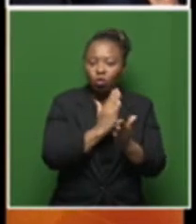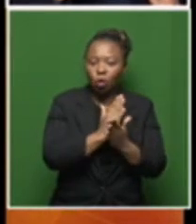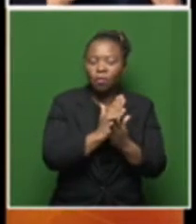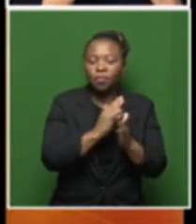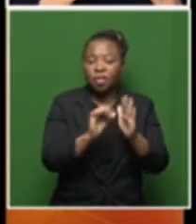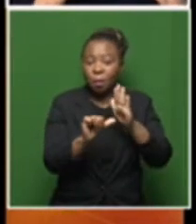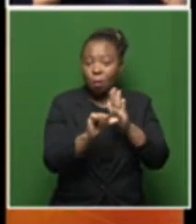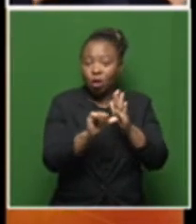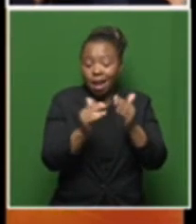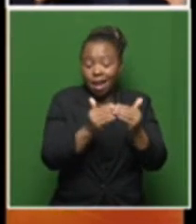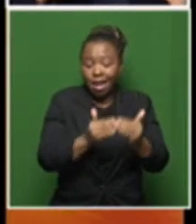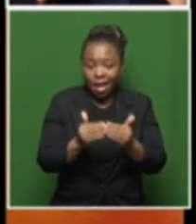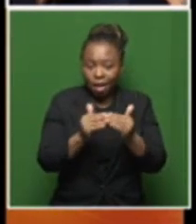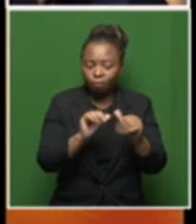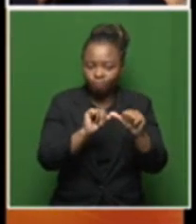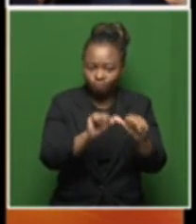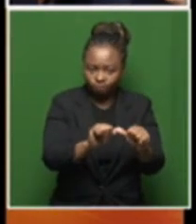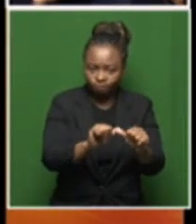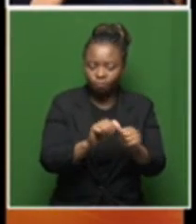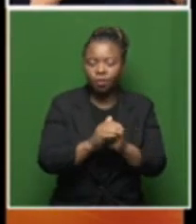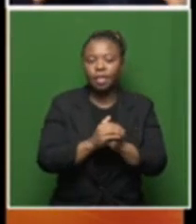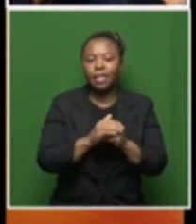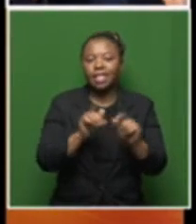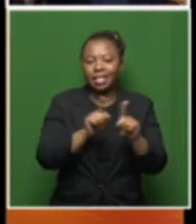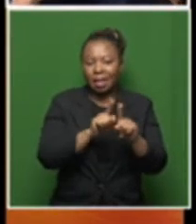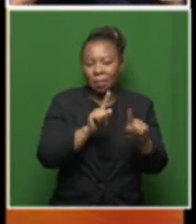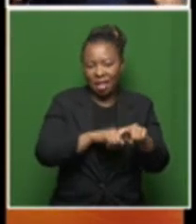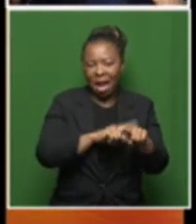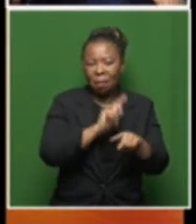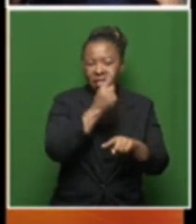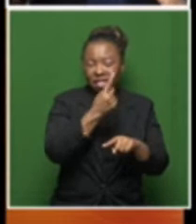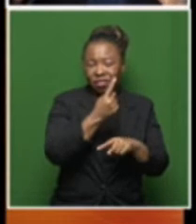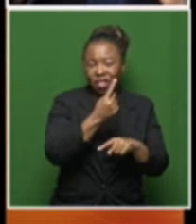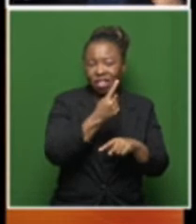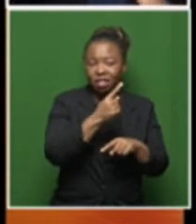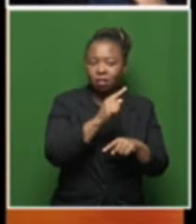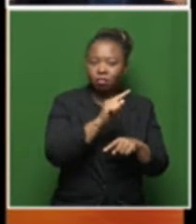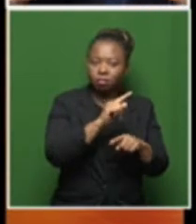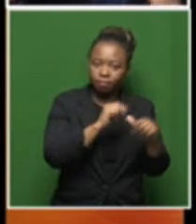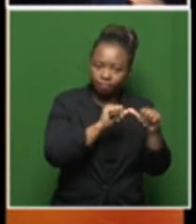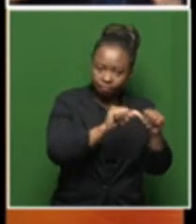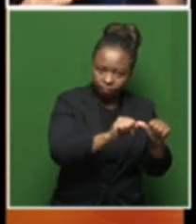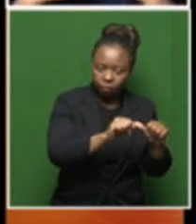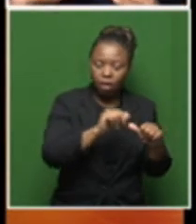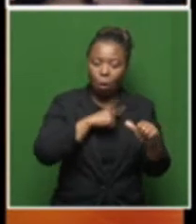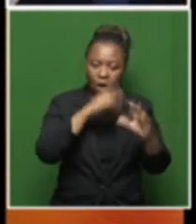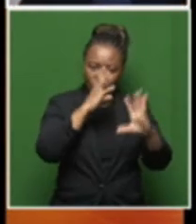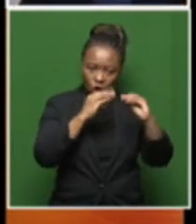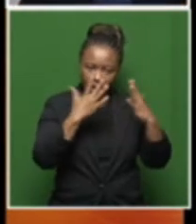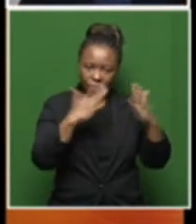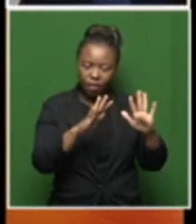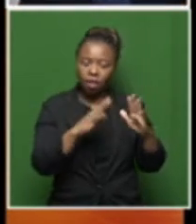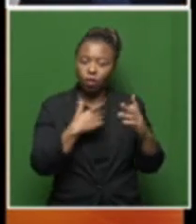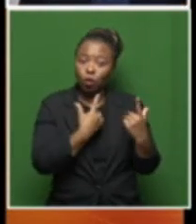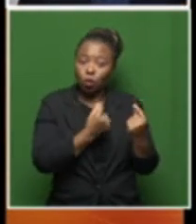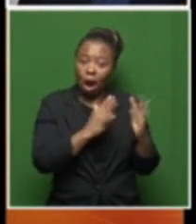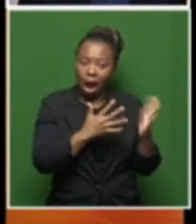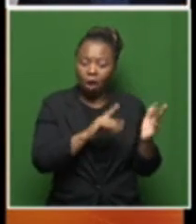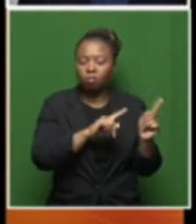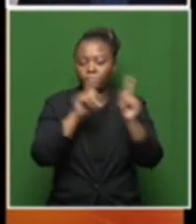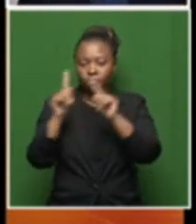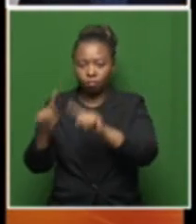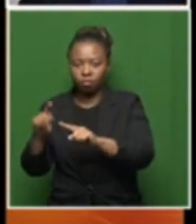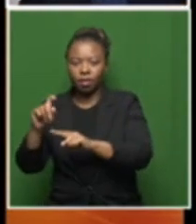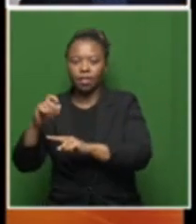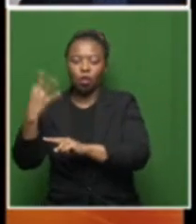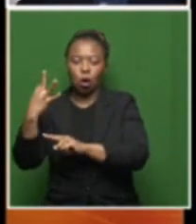care. We've done it very much the way that we've done it in the second wave. We've learned very much our lessons of how to do it. Also, our acute